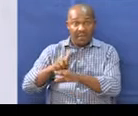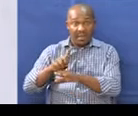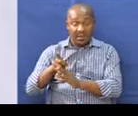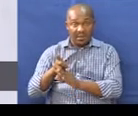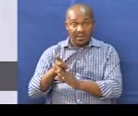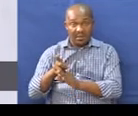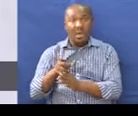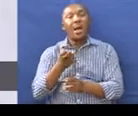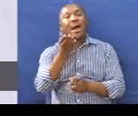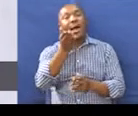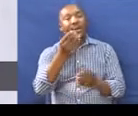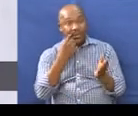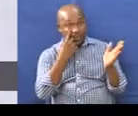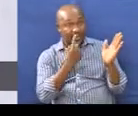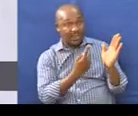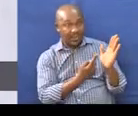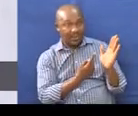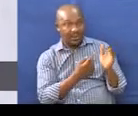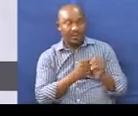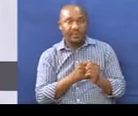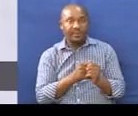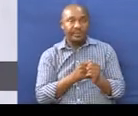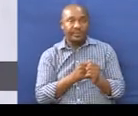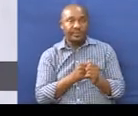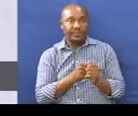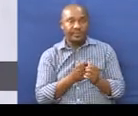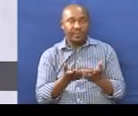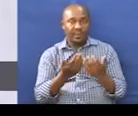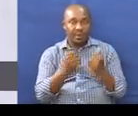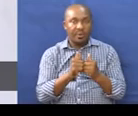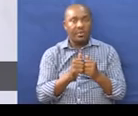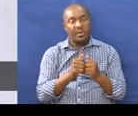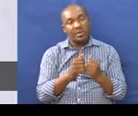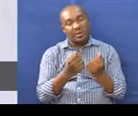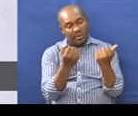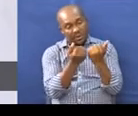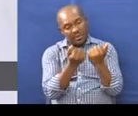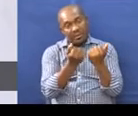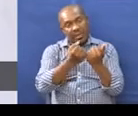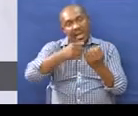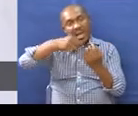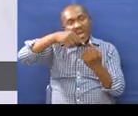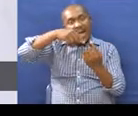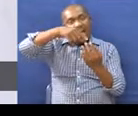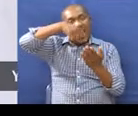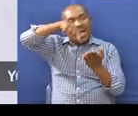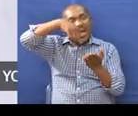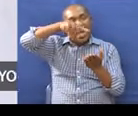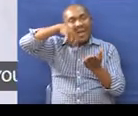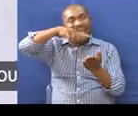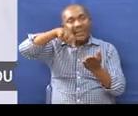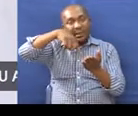you will observe that there will be a formation of red ring here on